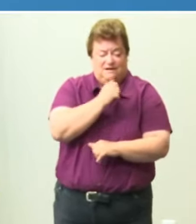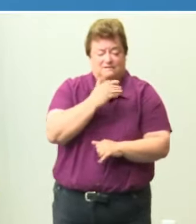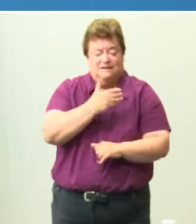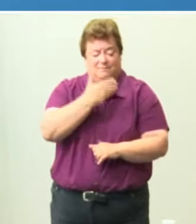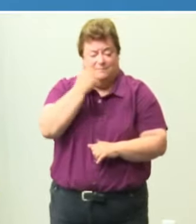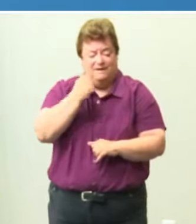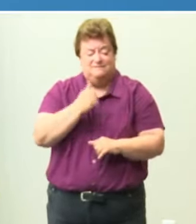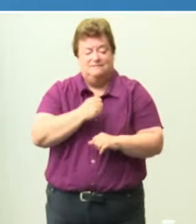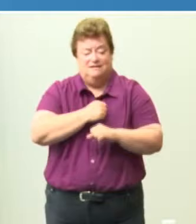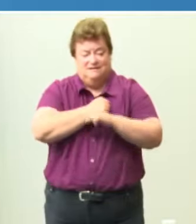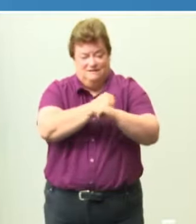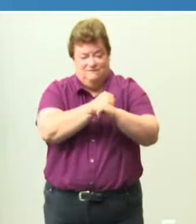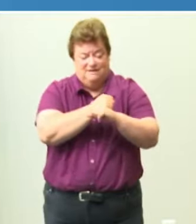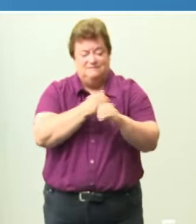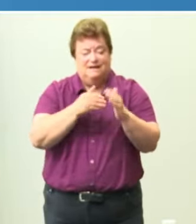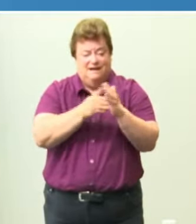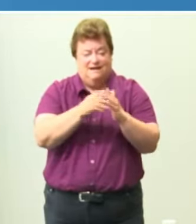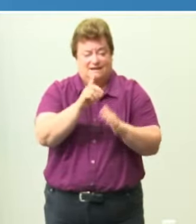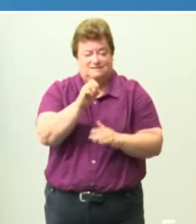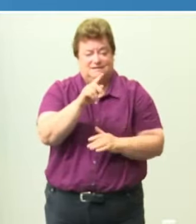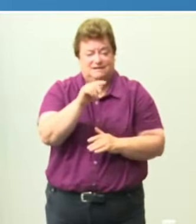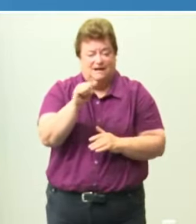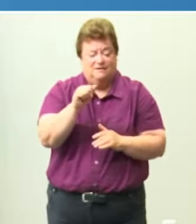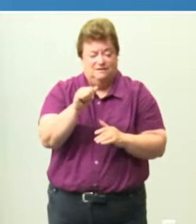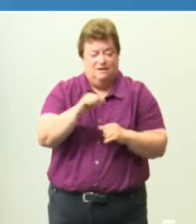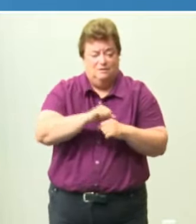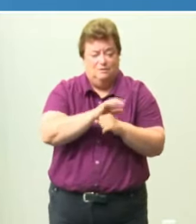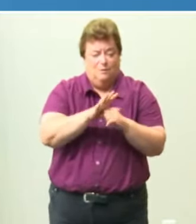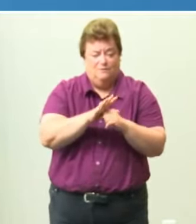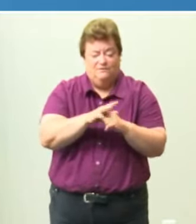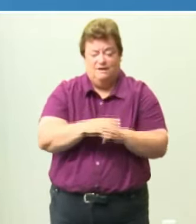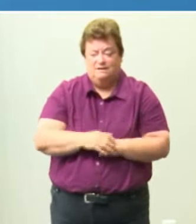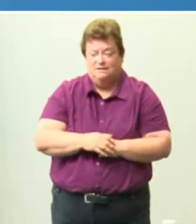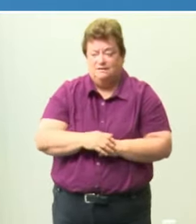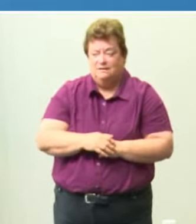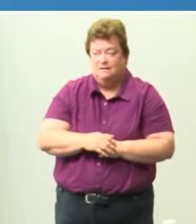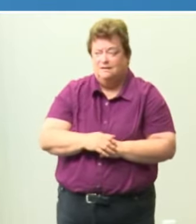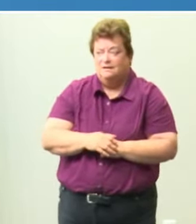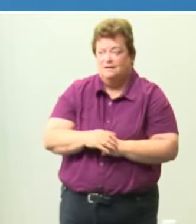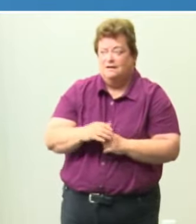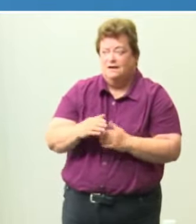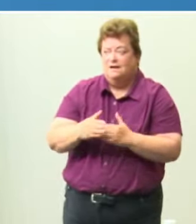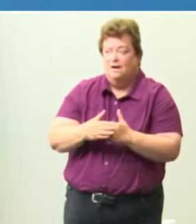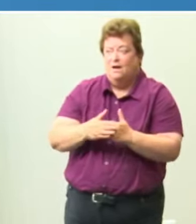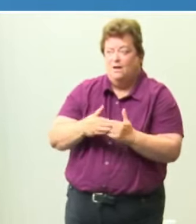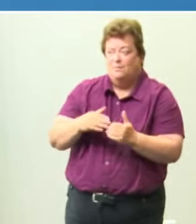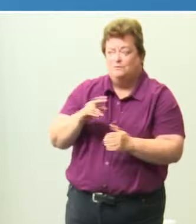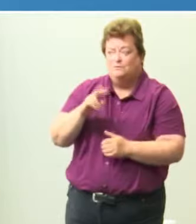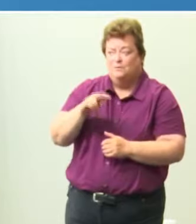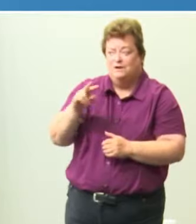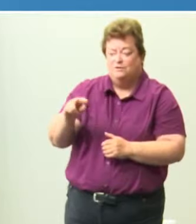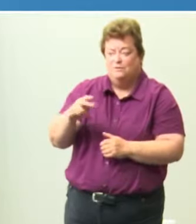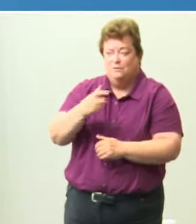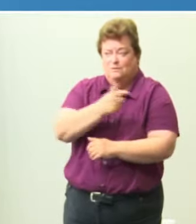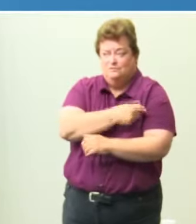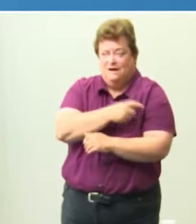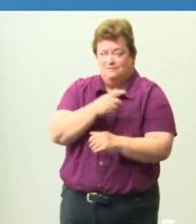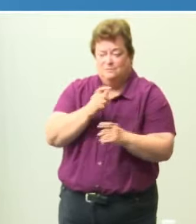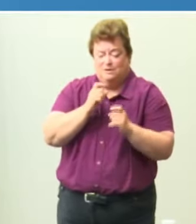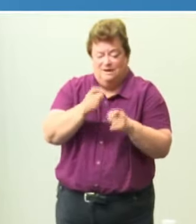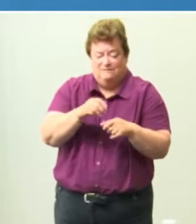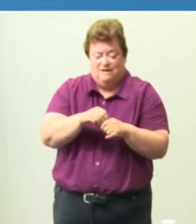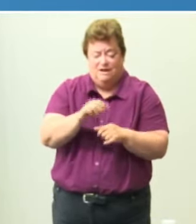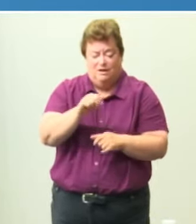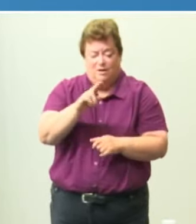against the Delta variant. In nearly 22,000 COVID-19 vaccinations were provided in August here in